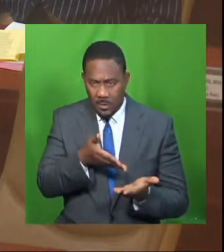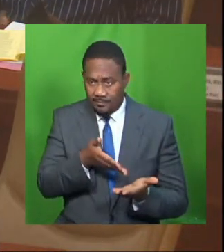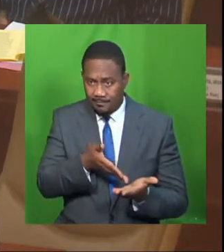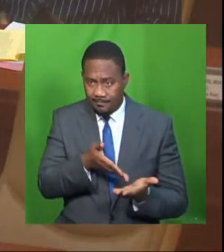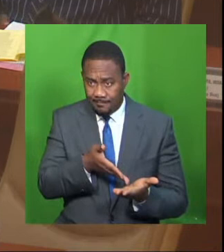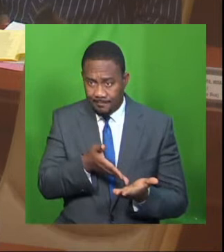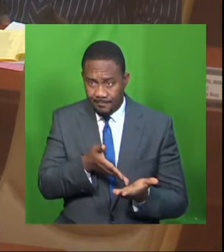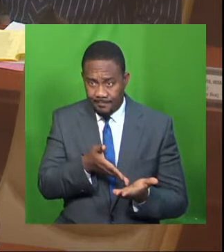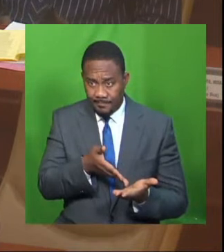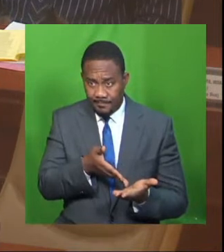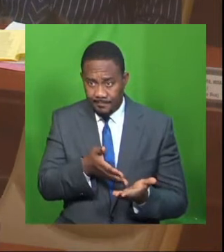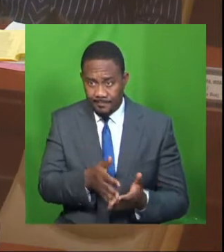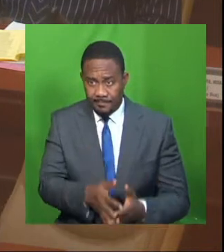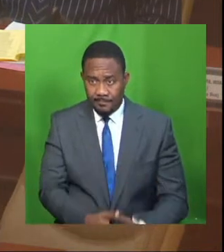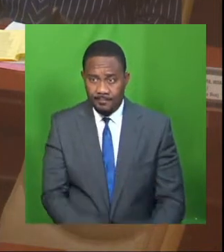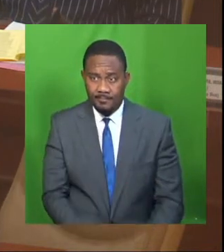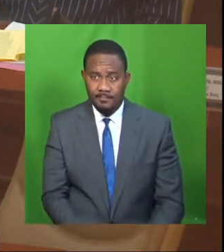Speaker,